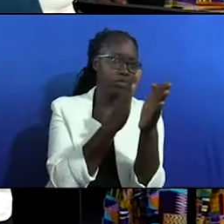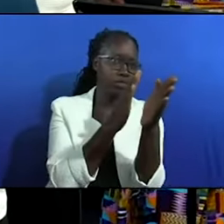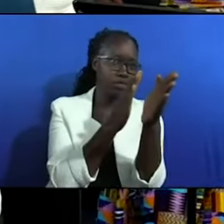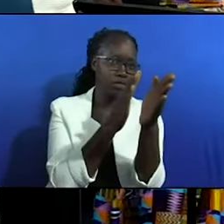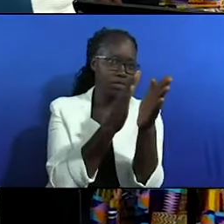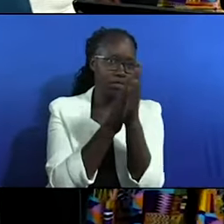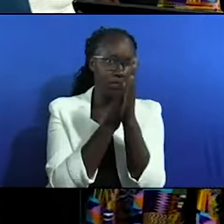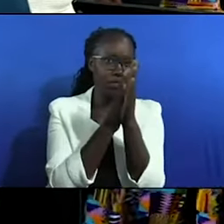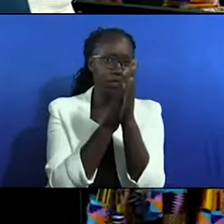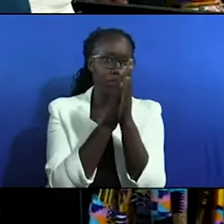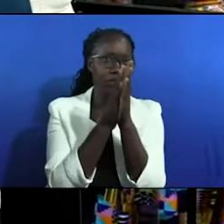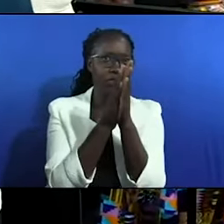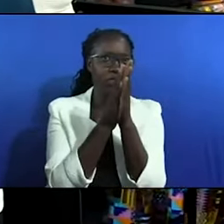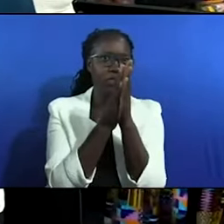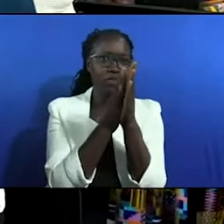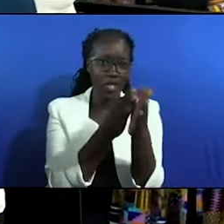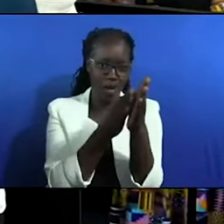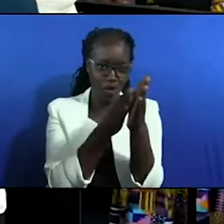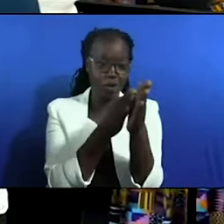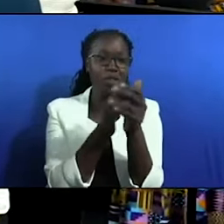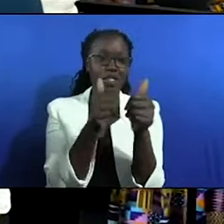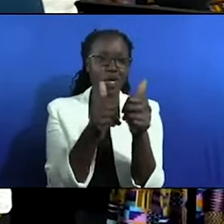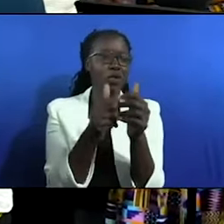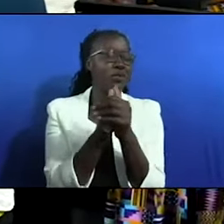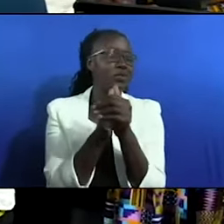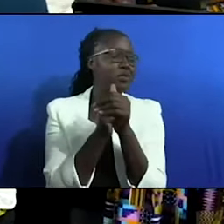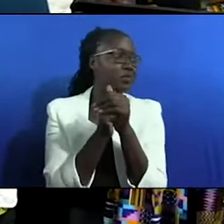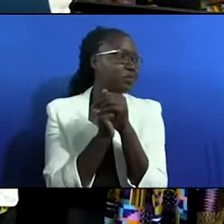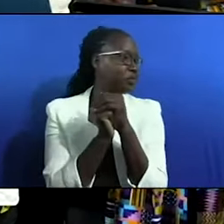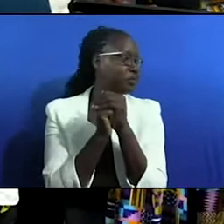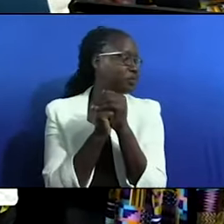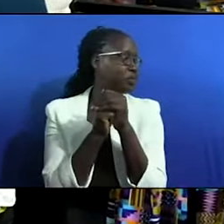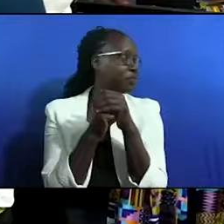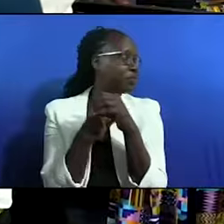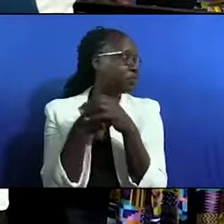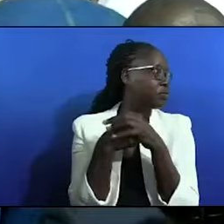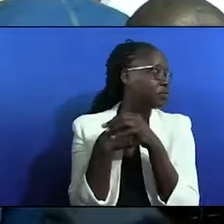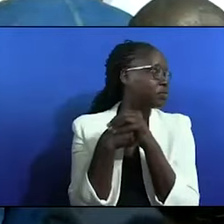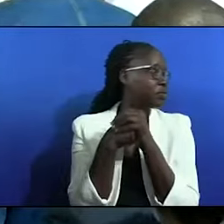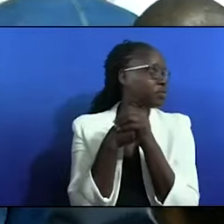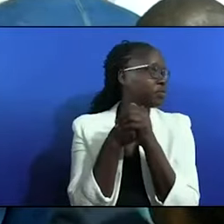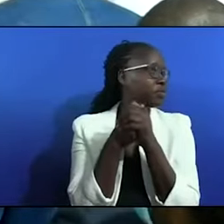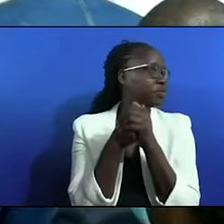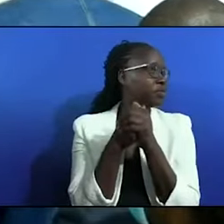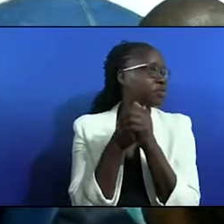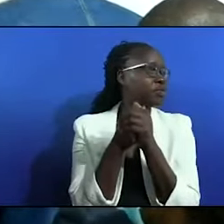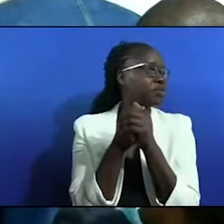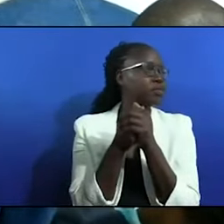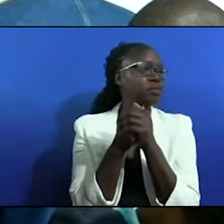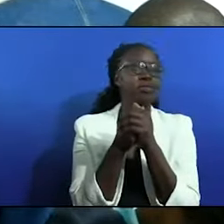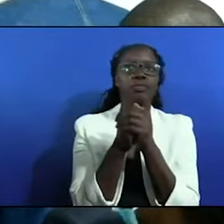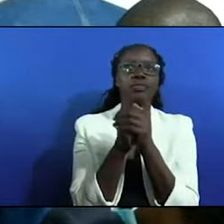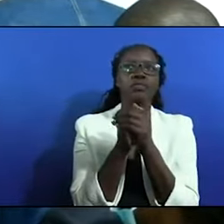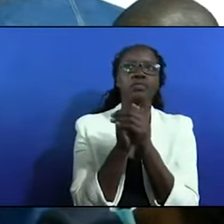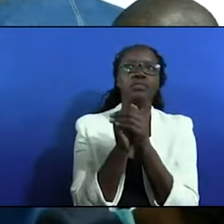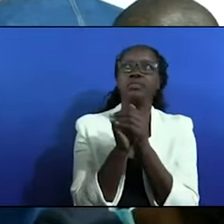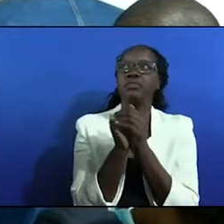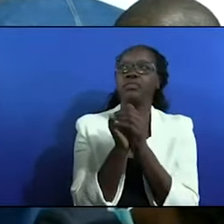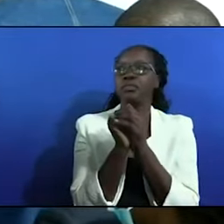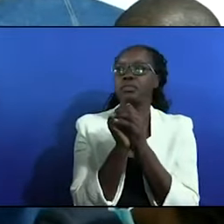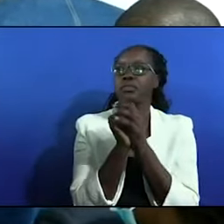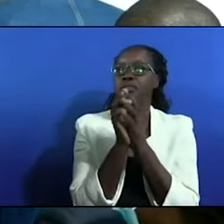coming. If we are full here, you can even stand the way the others are standing. There's no problem. Let me tell you, the others don't give. These are the last